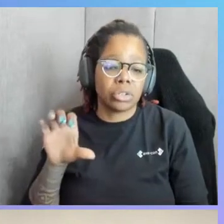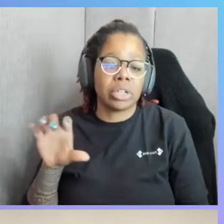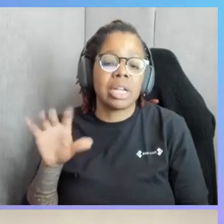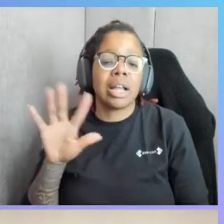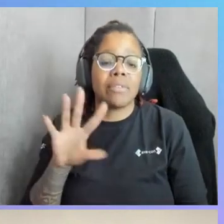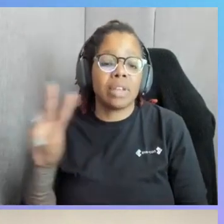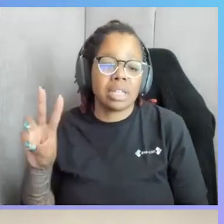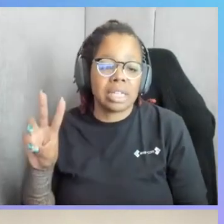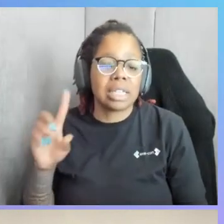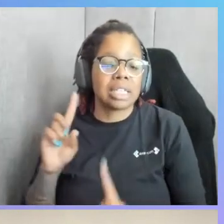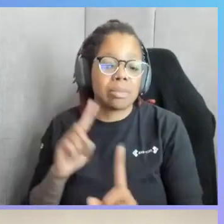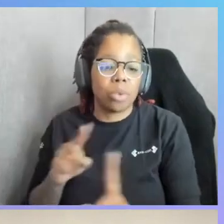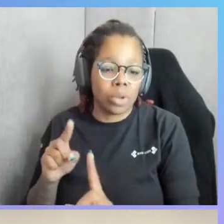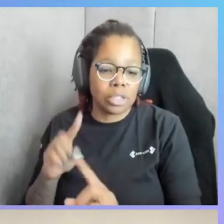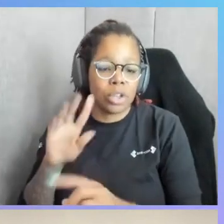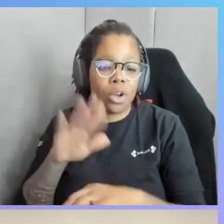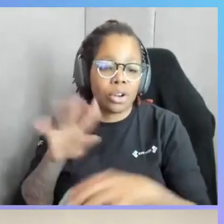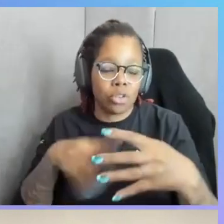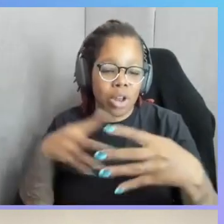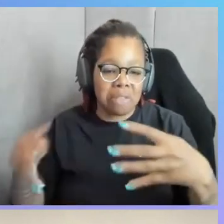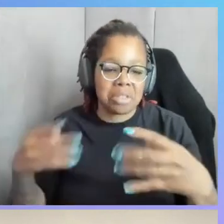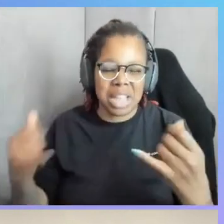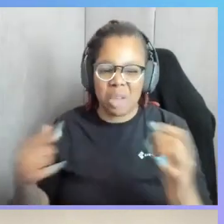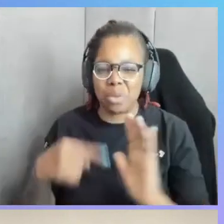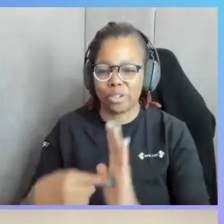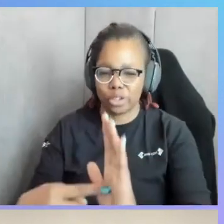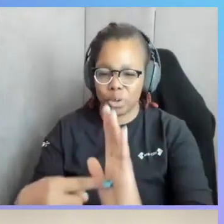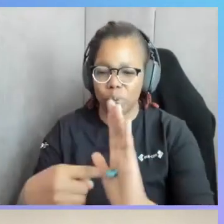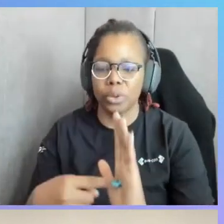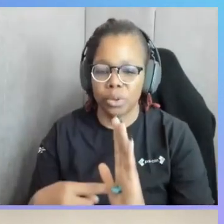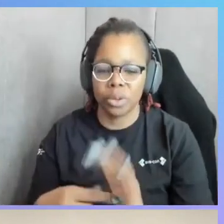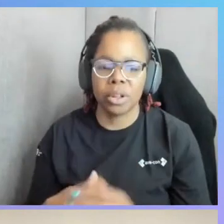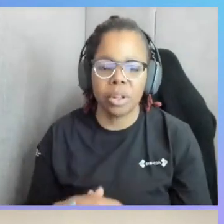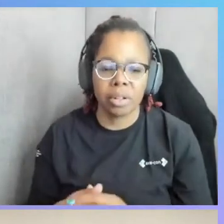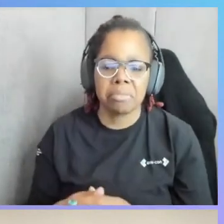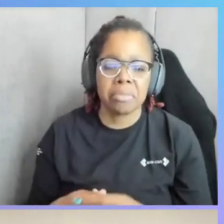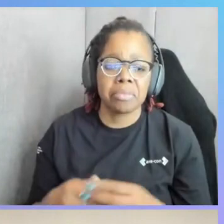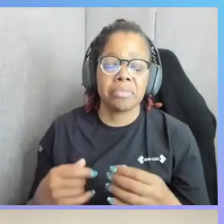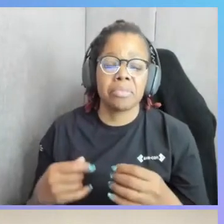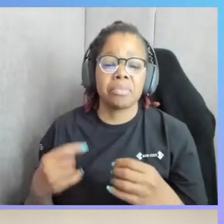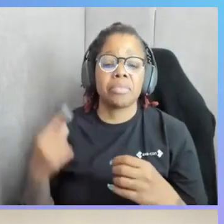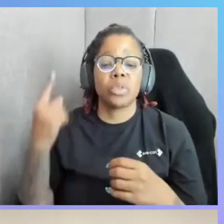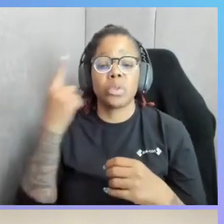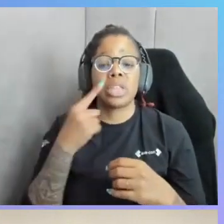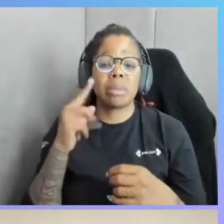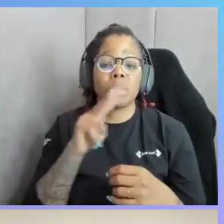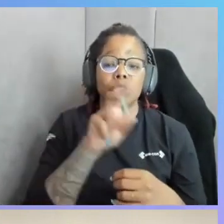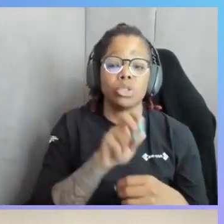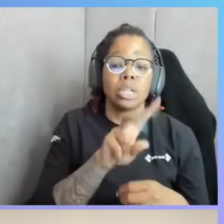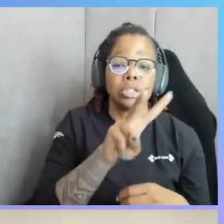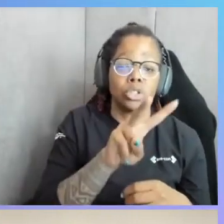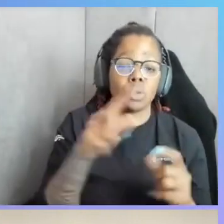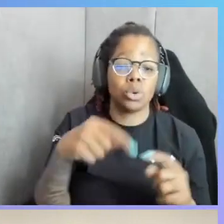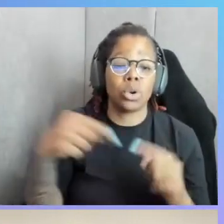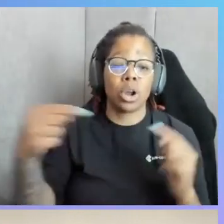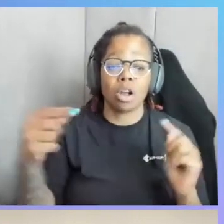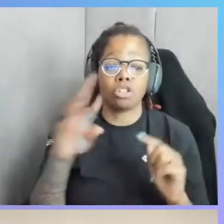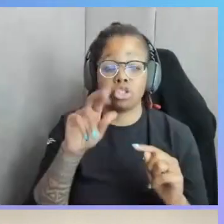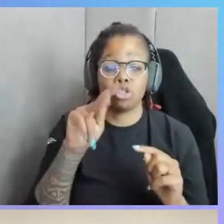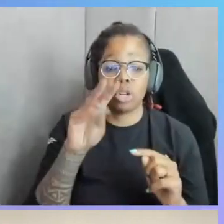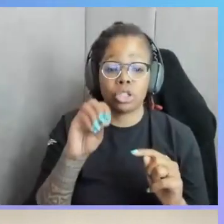46,656 points on a graph that I'm about to show. Let's bring back the 2.2 contrast ratio